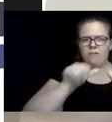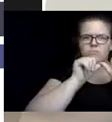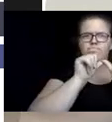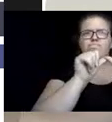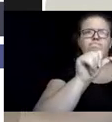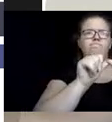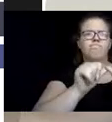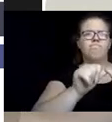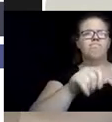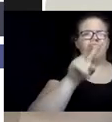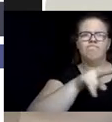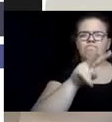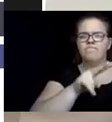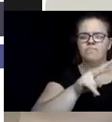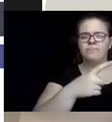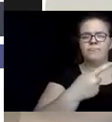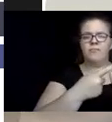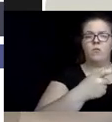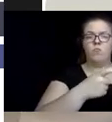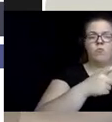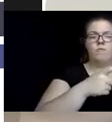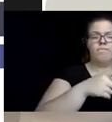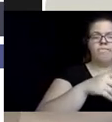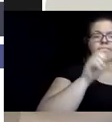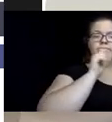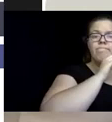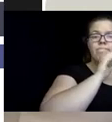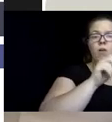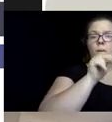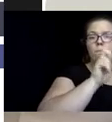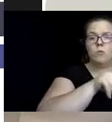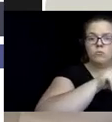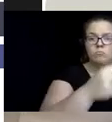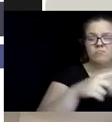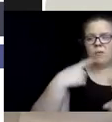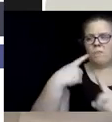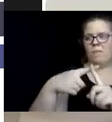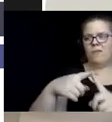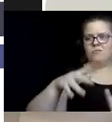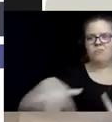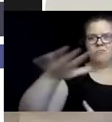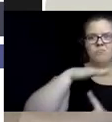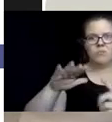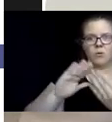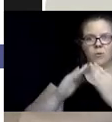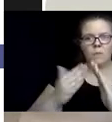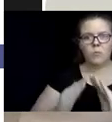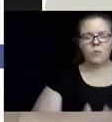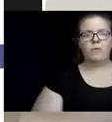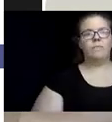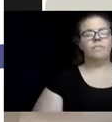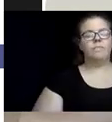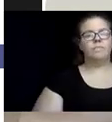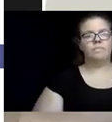at, not only from the frame of elder abuse, but across our entire community. Next slide, please.